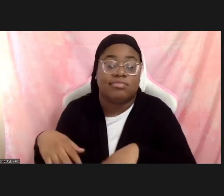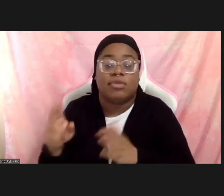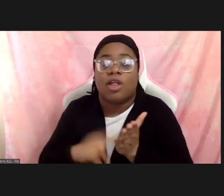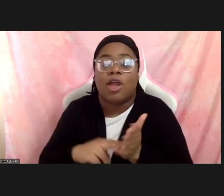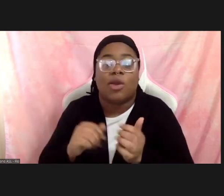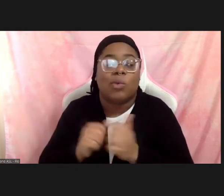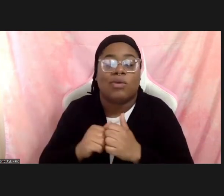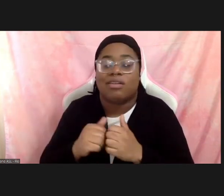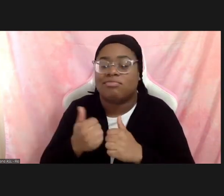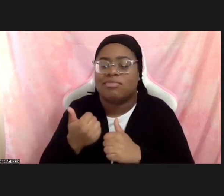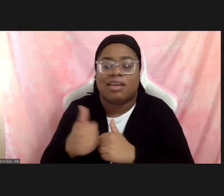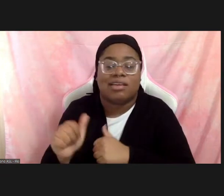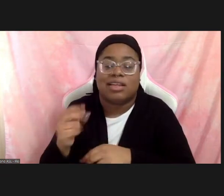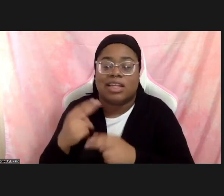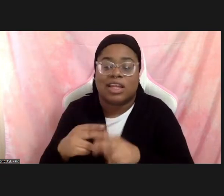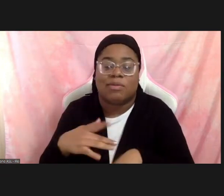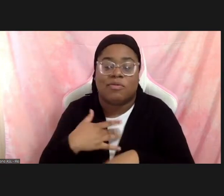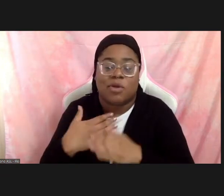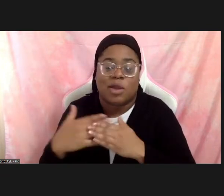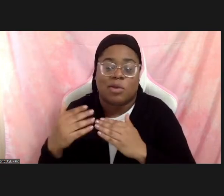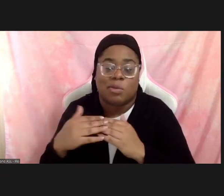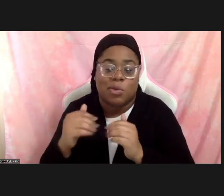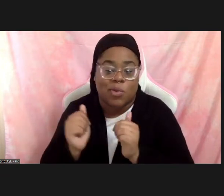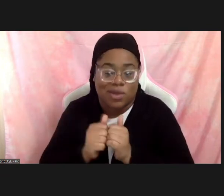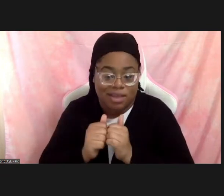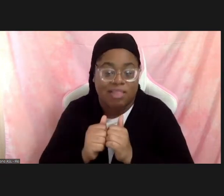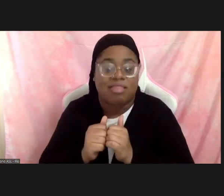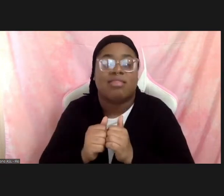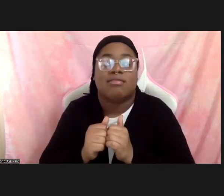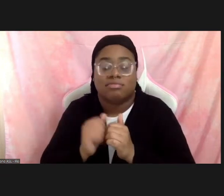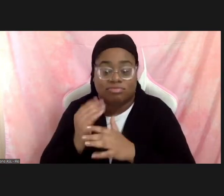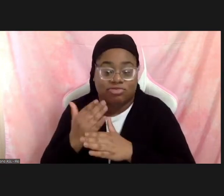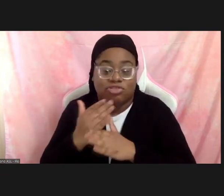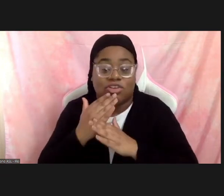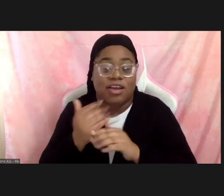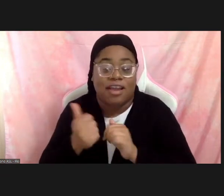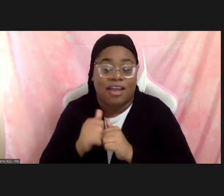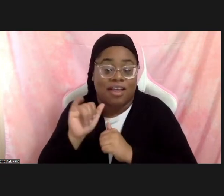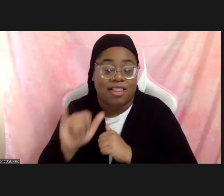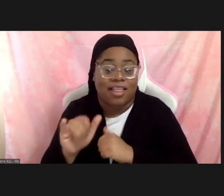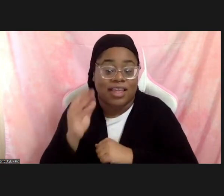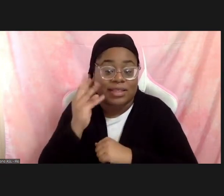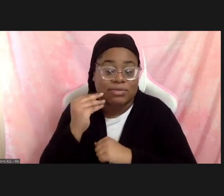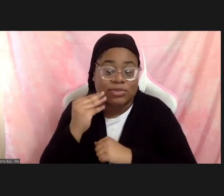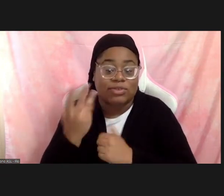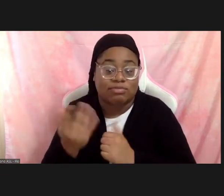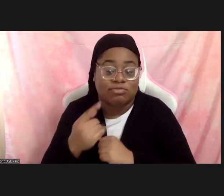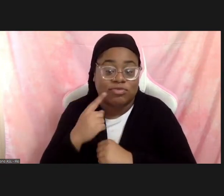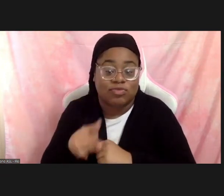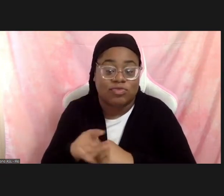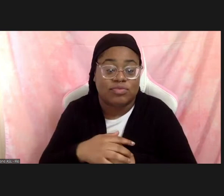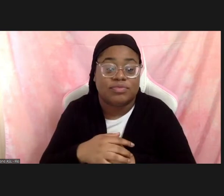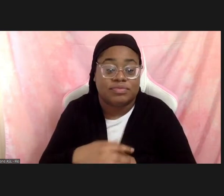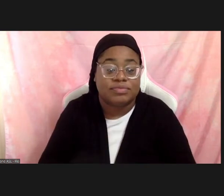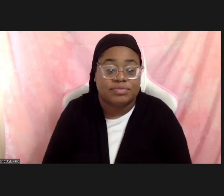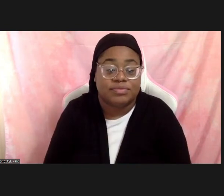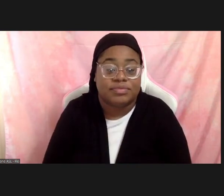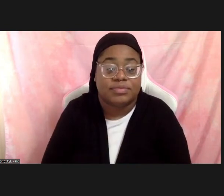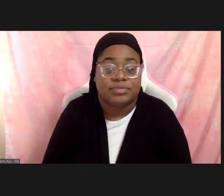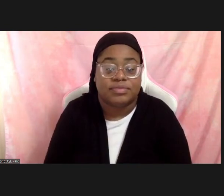feels comfortable to you and to share how that was for you.